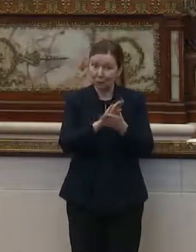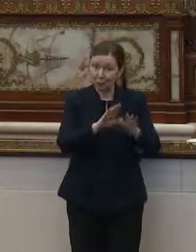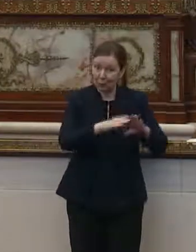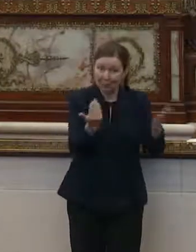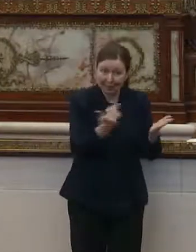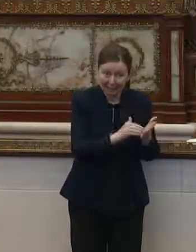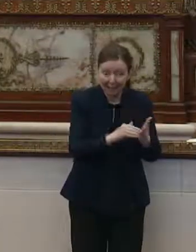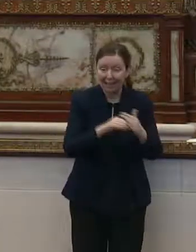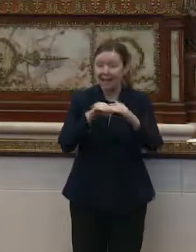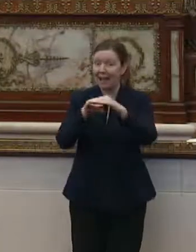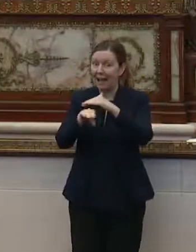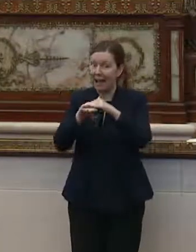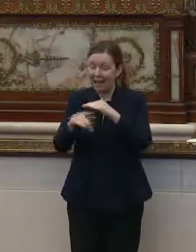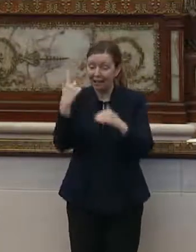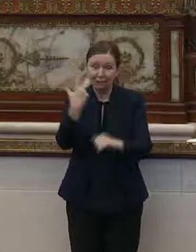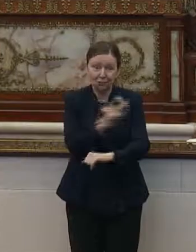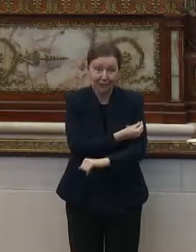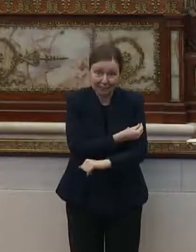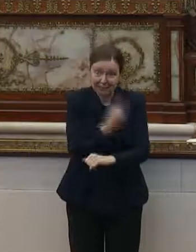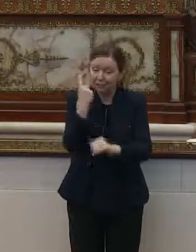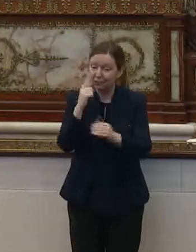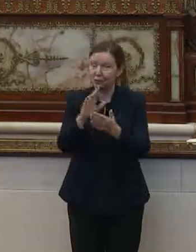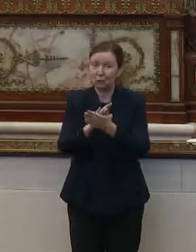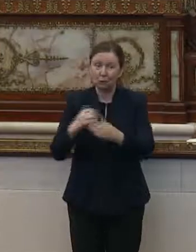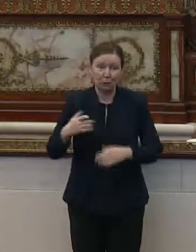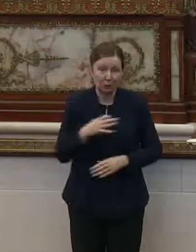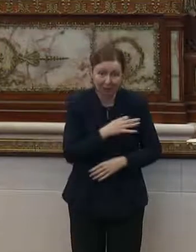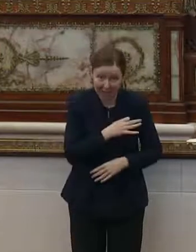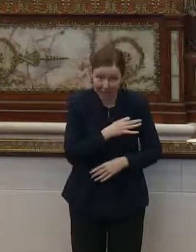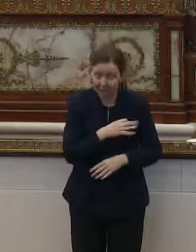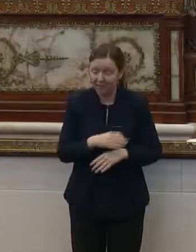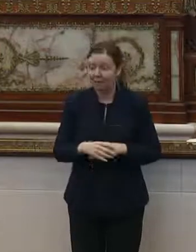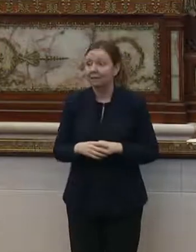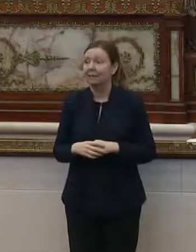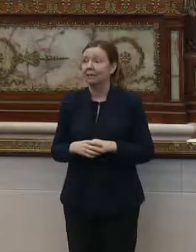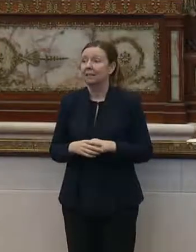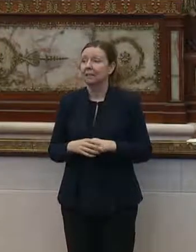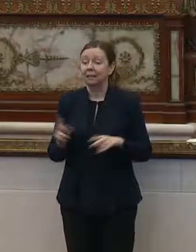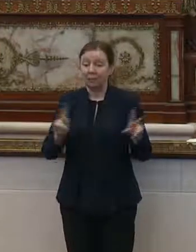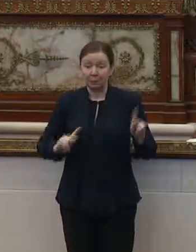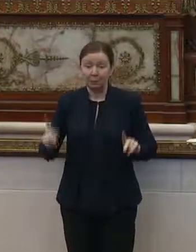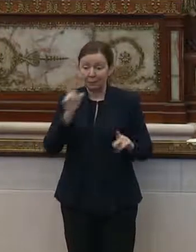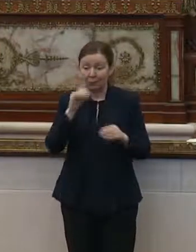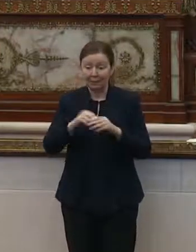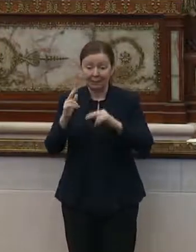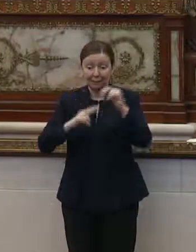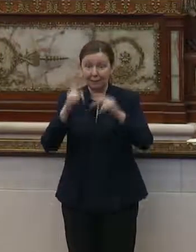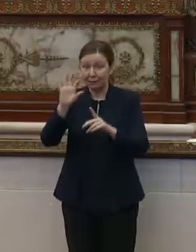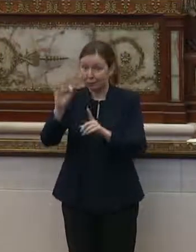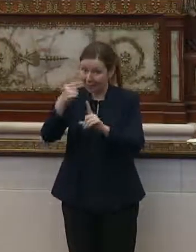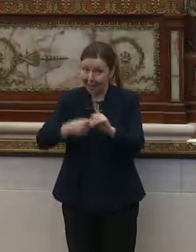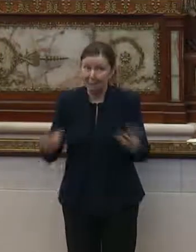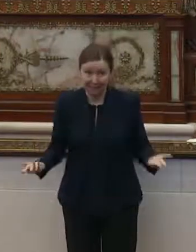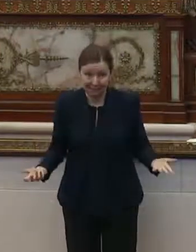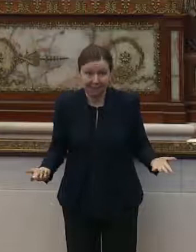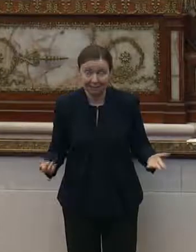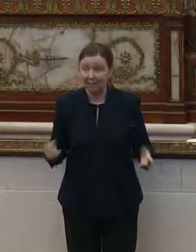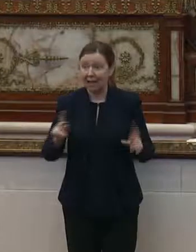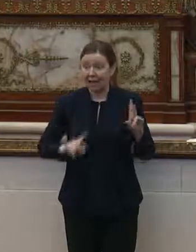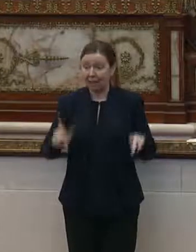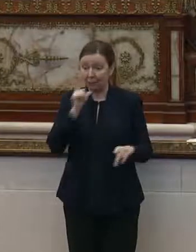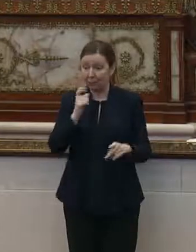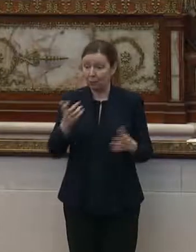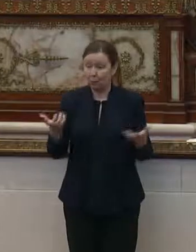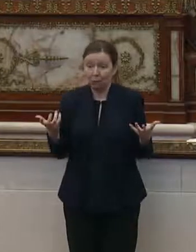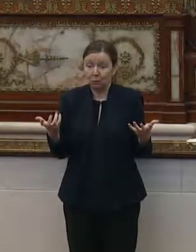access to vaccination for school personnel, the folks who've been in the buildings for 9 months, right? And the folks who